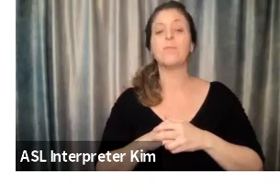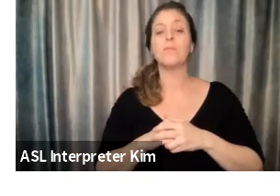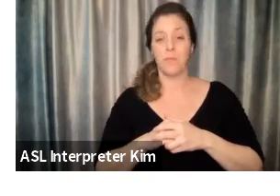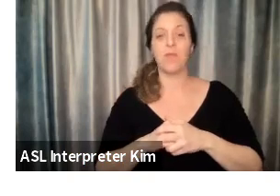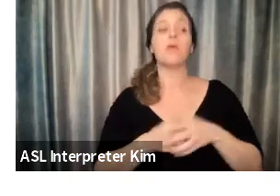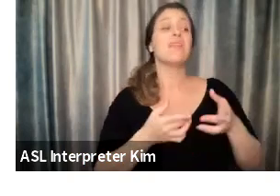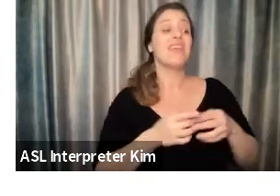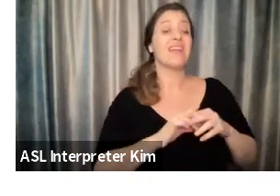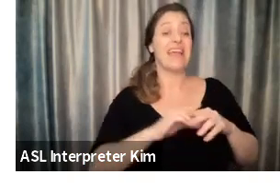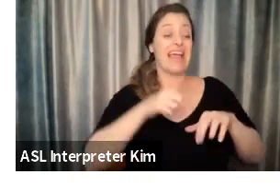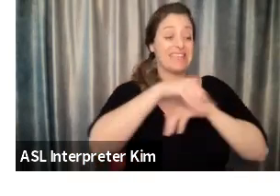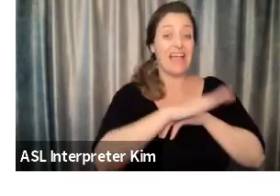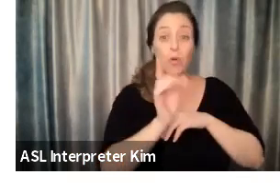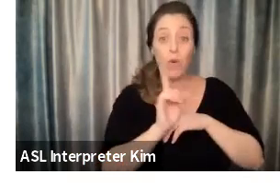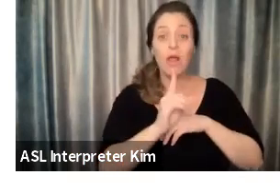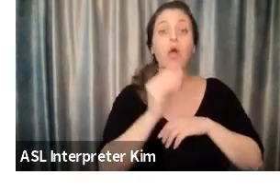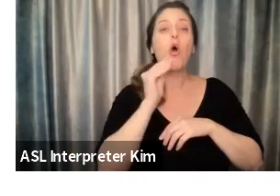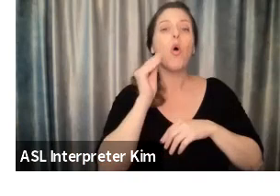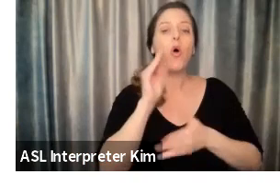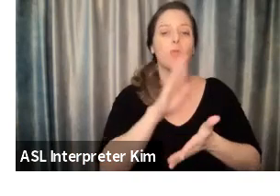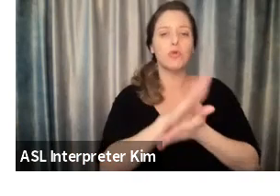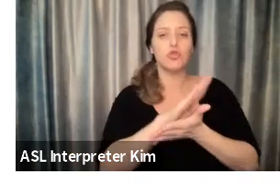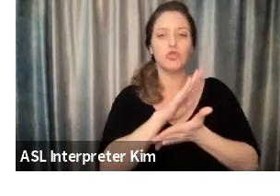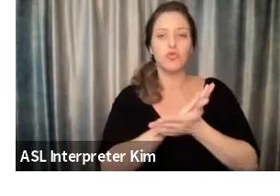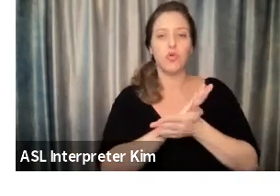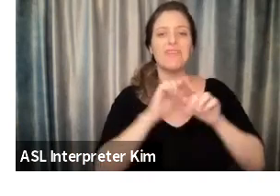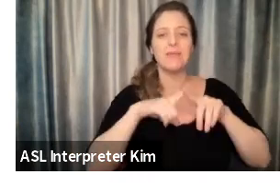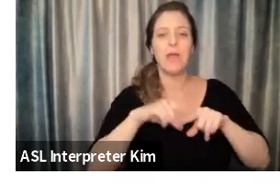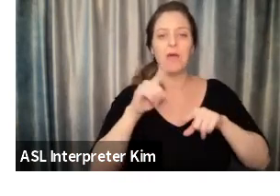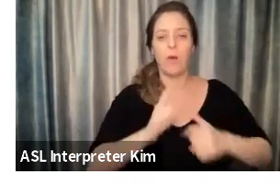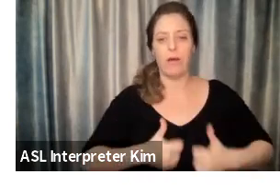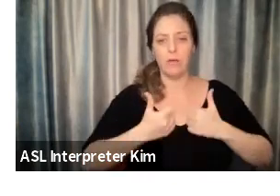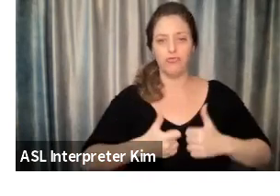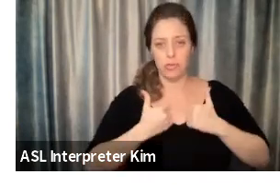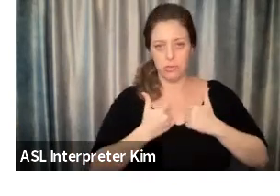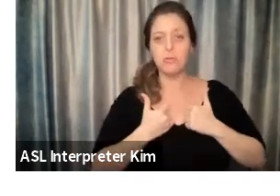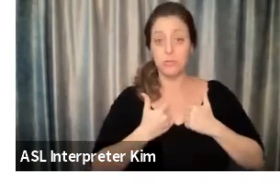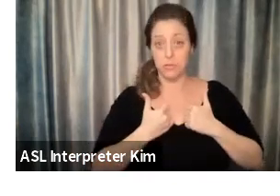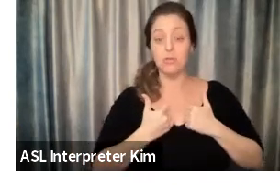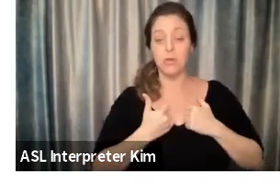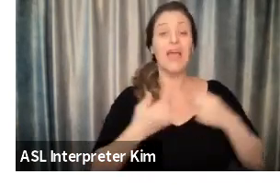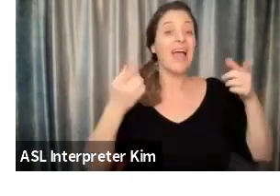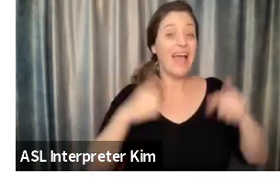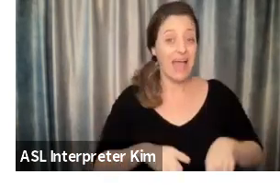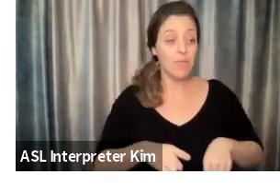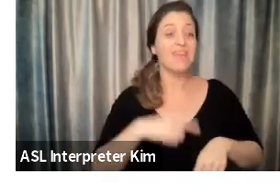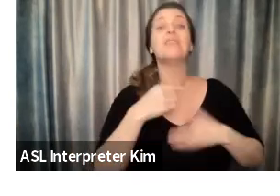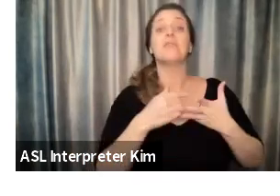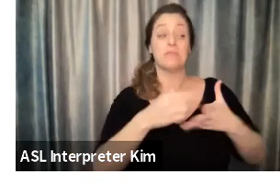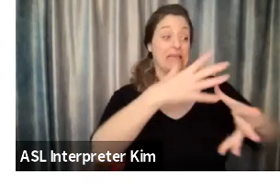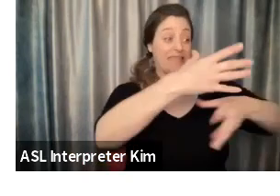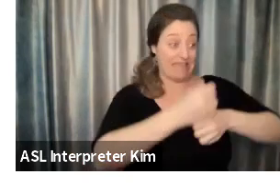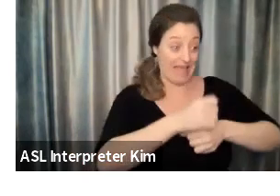address. Notices regarding approval and denial of these applications, once they get submitted, parents will